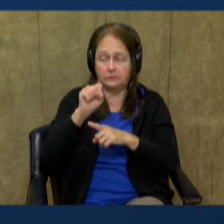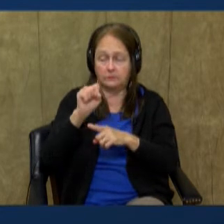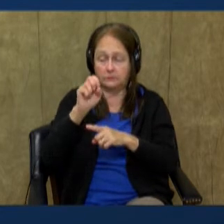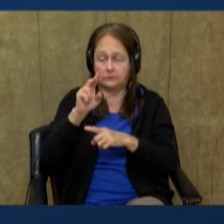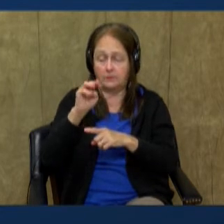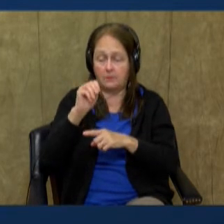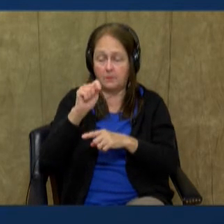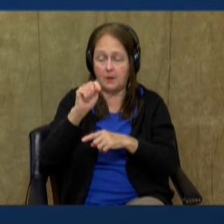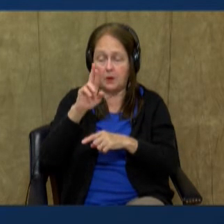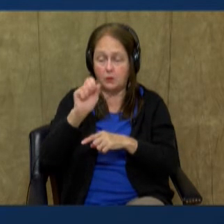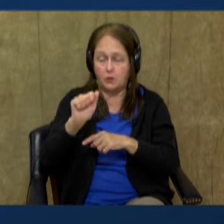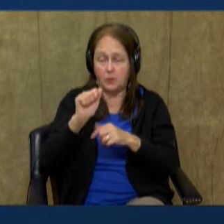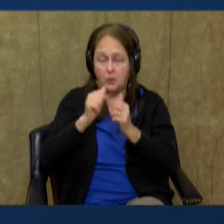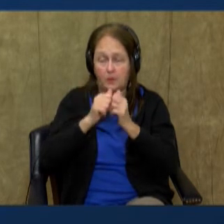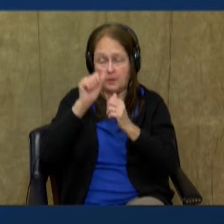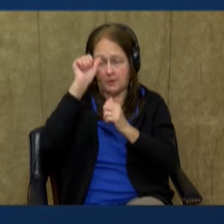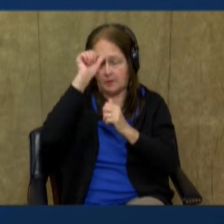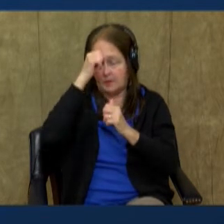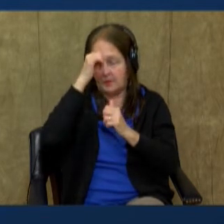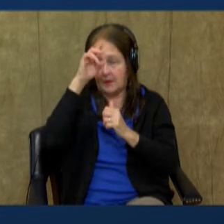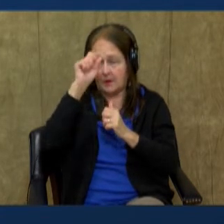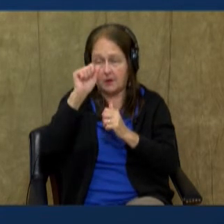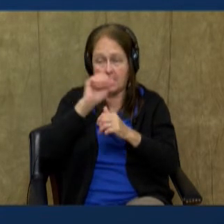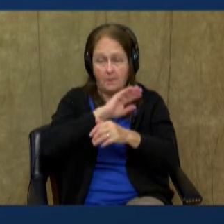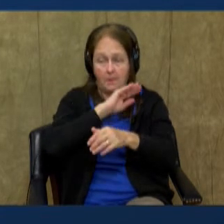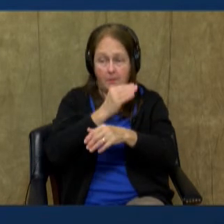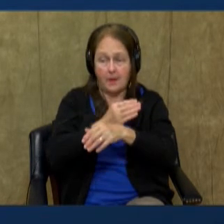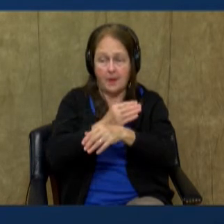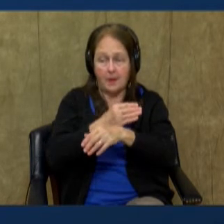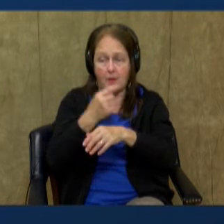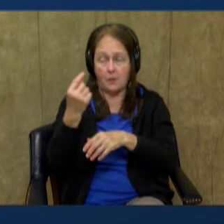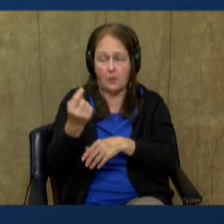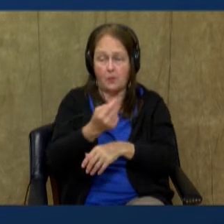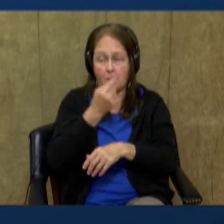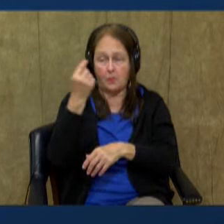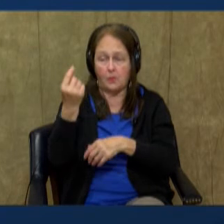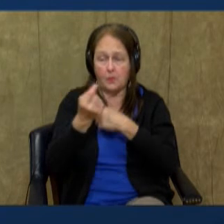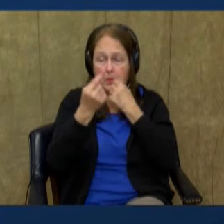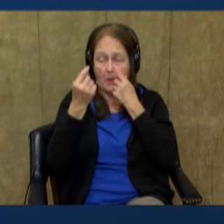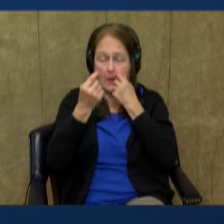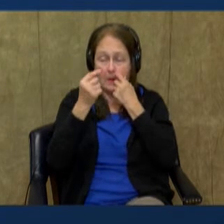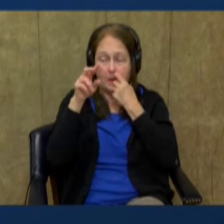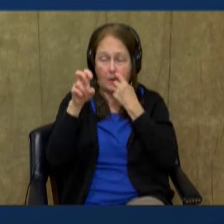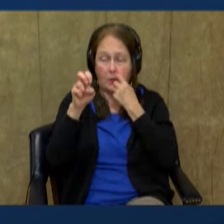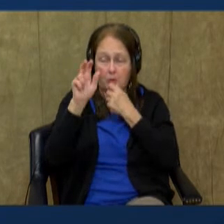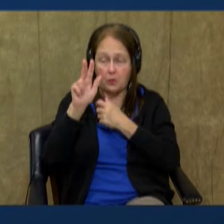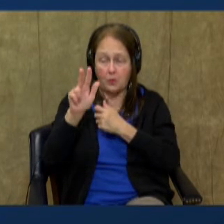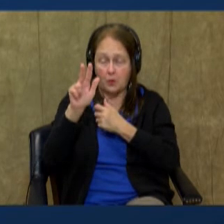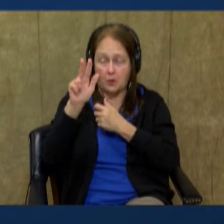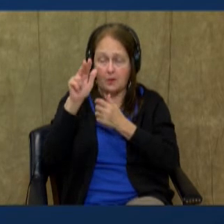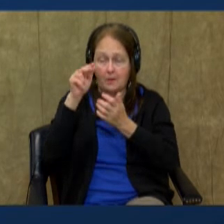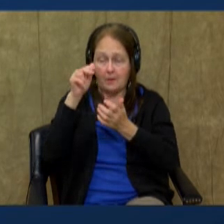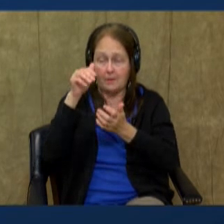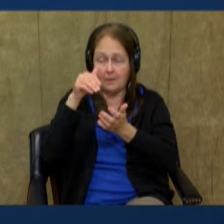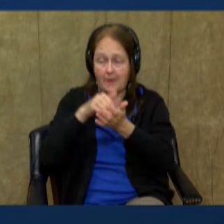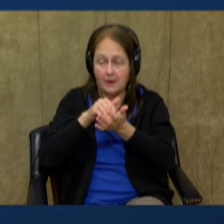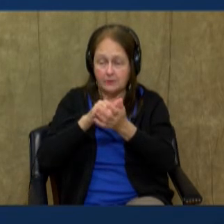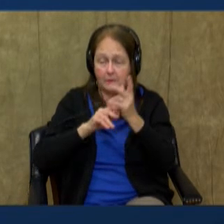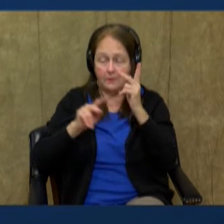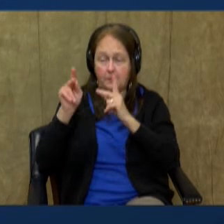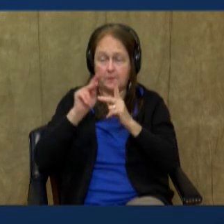on Indonesia, and its power alone killed over 230,000 people.